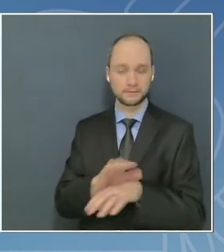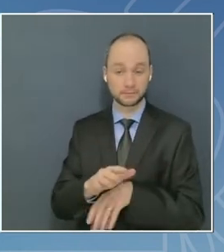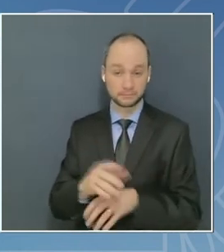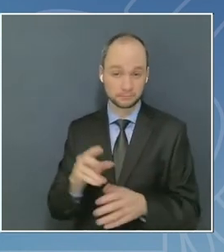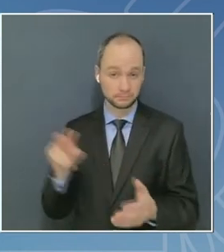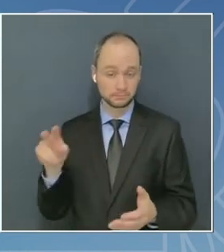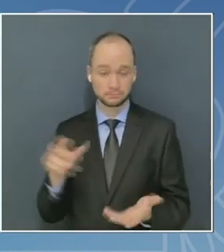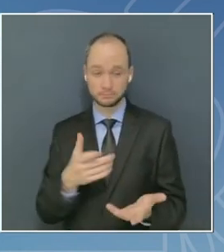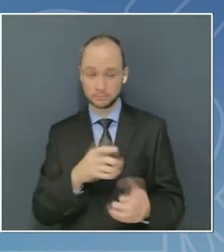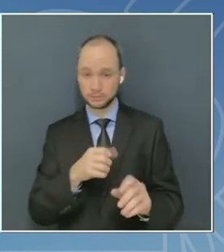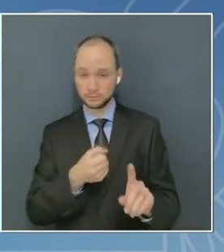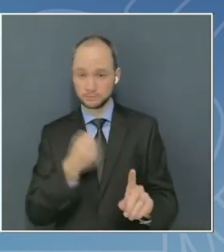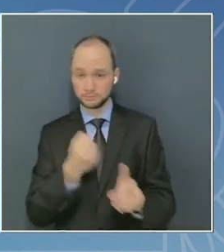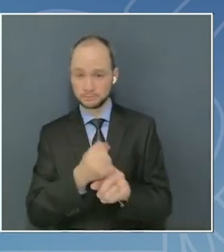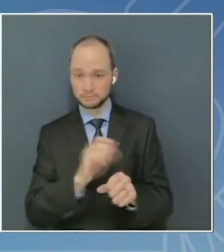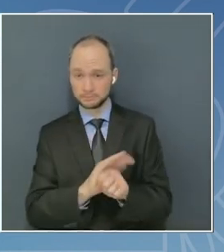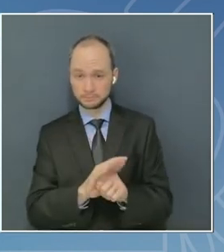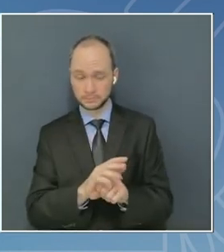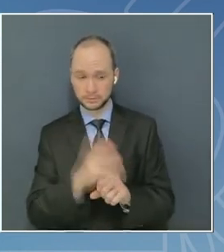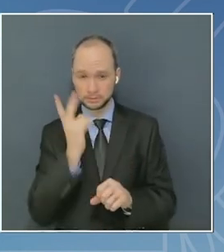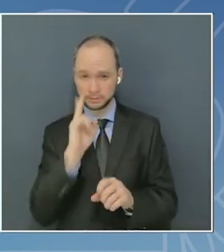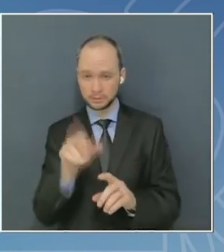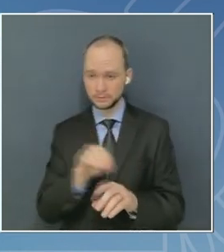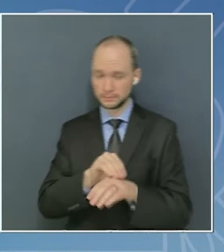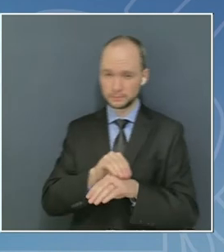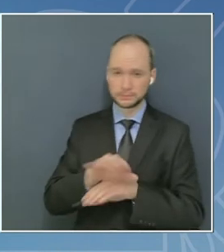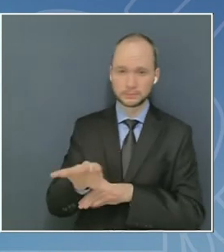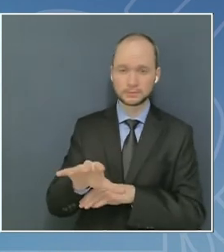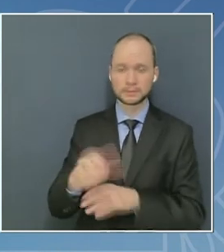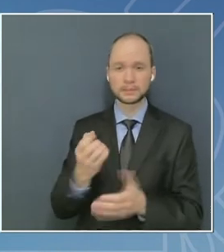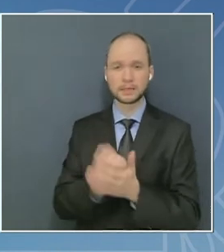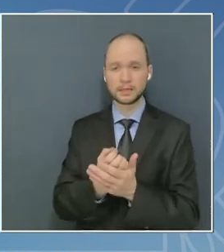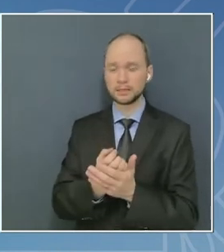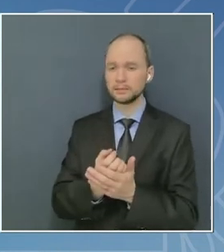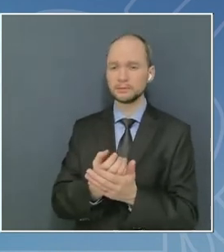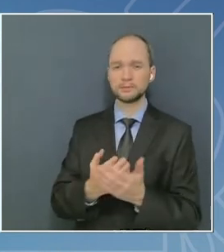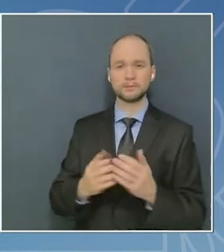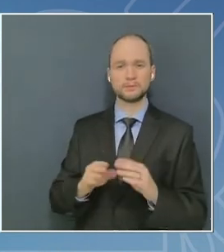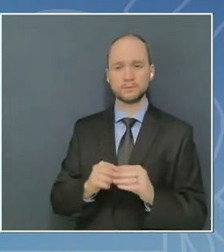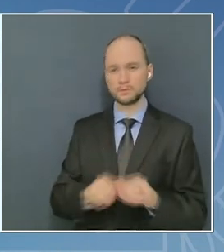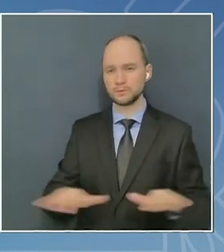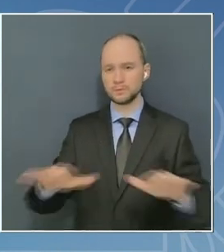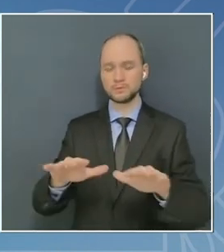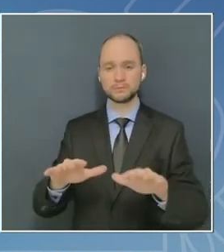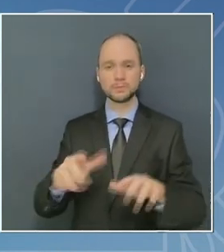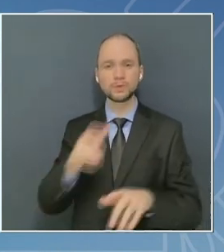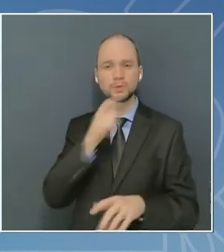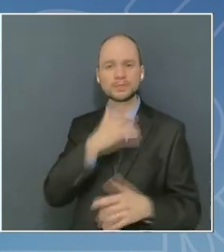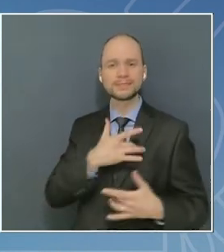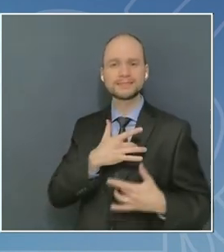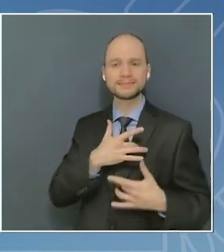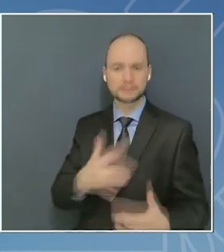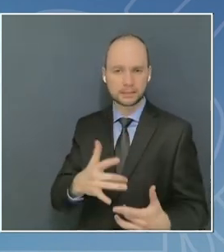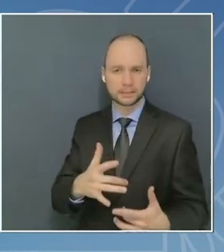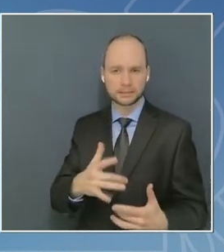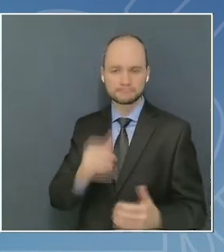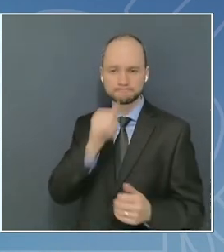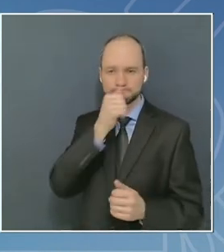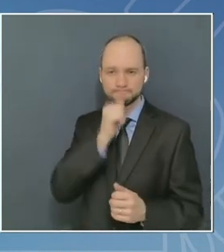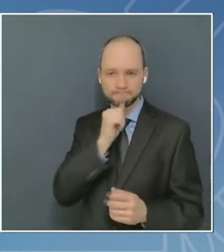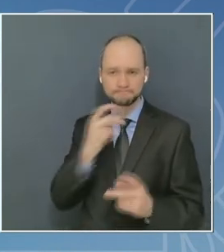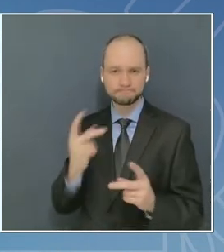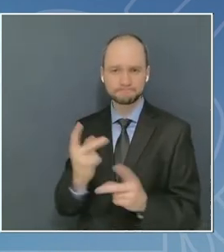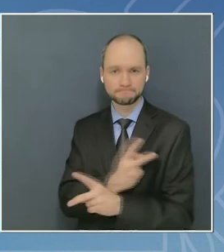wrought nationwide, you know, the folks who are on the front line of it were our small business owners in the Asian American, Native Hawaiian, and Pacific Islander